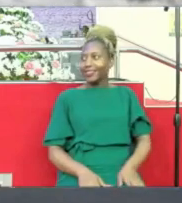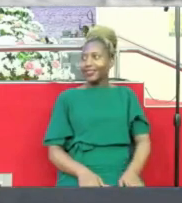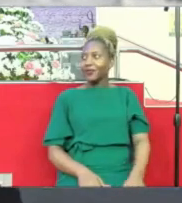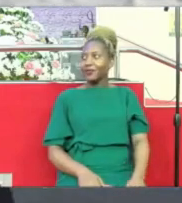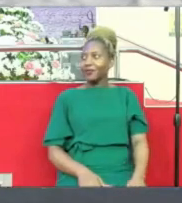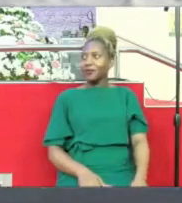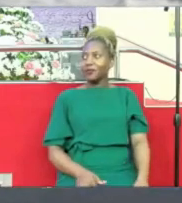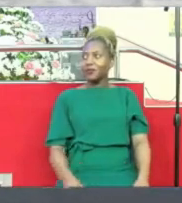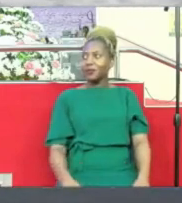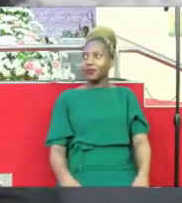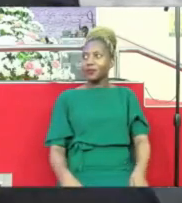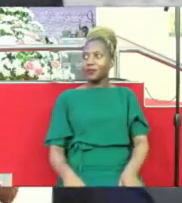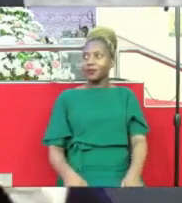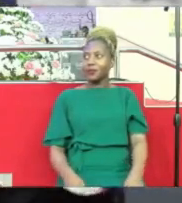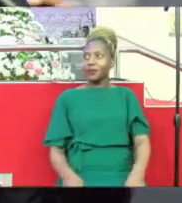You know how I know